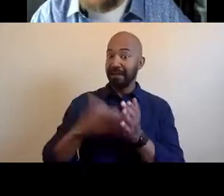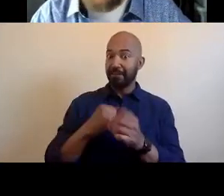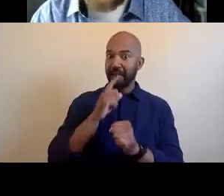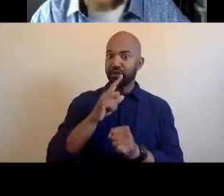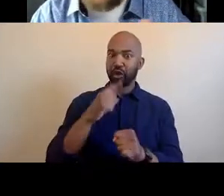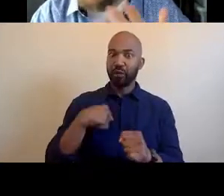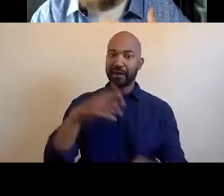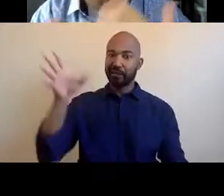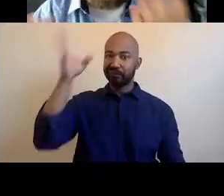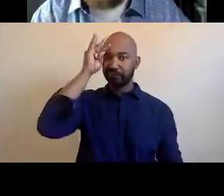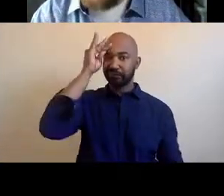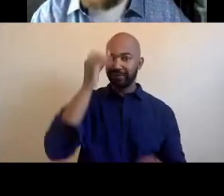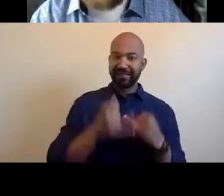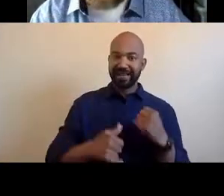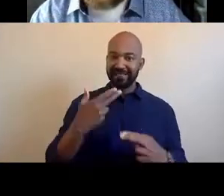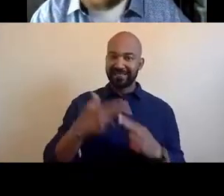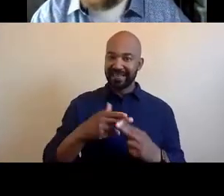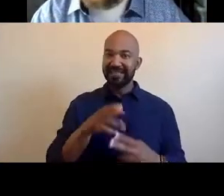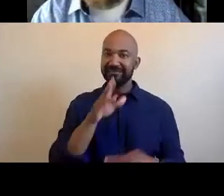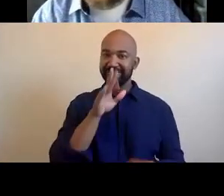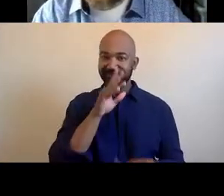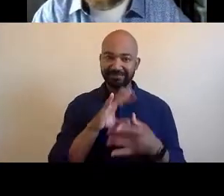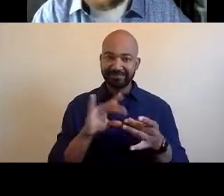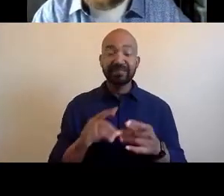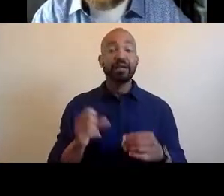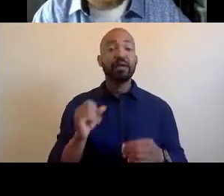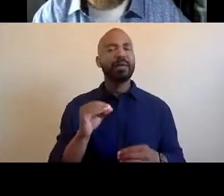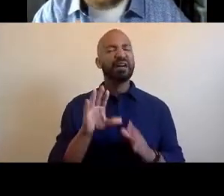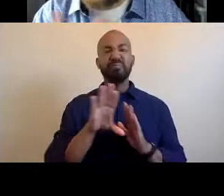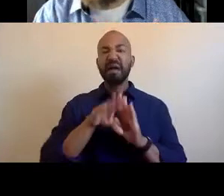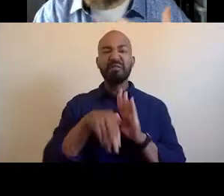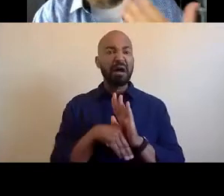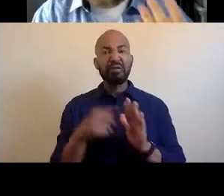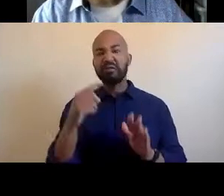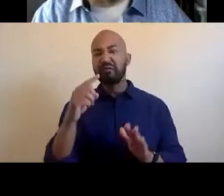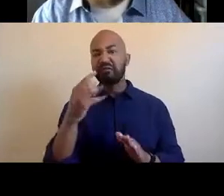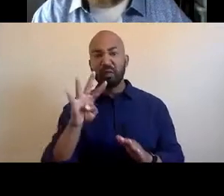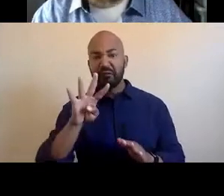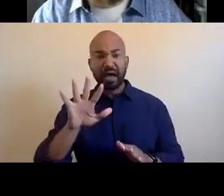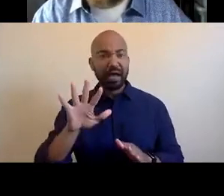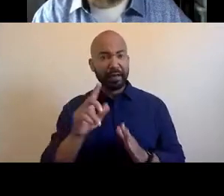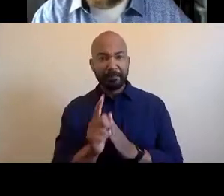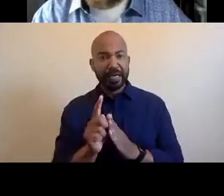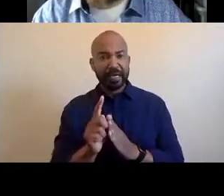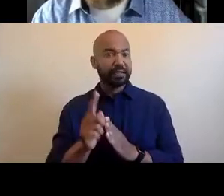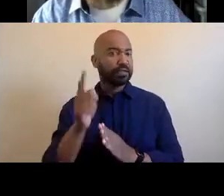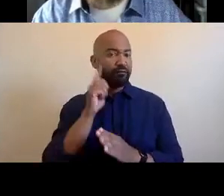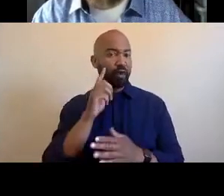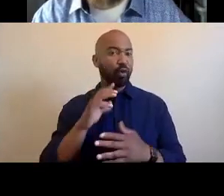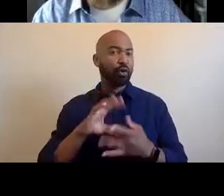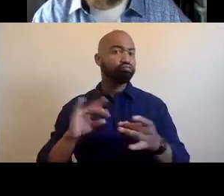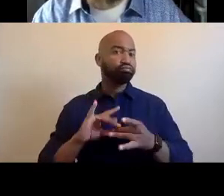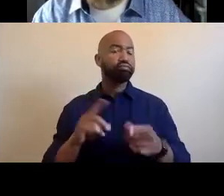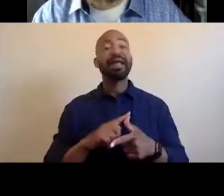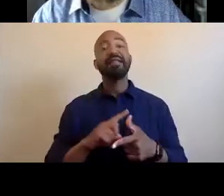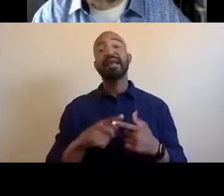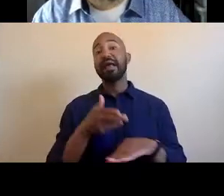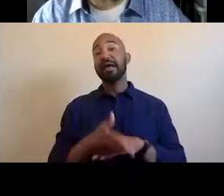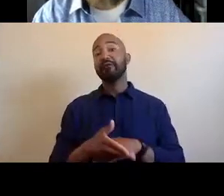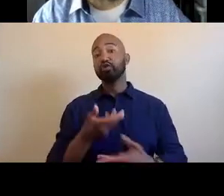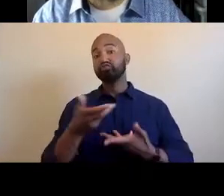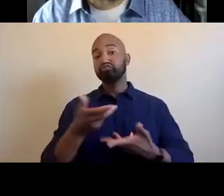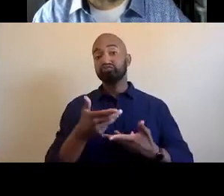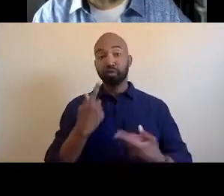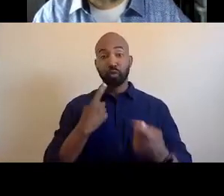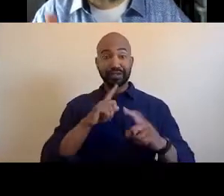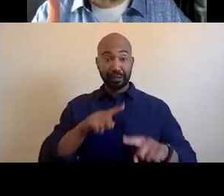then I think you're going to do about half an hour, 45 minutes of sharing, and then we can have some engagement after that. Is that work for you? That